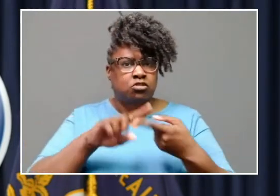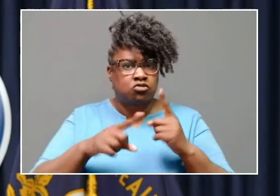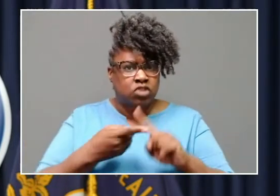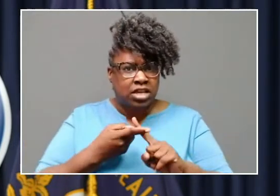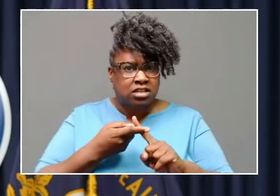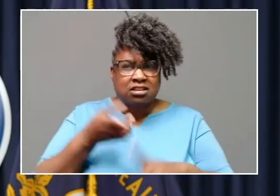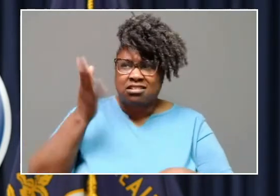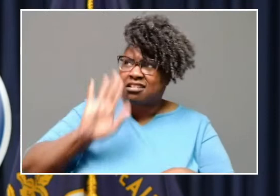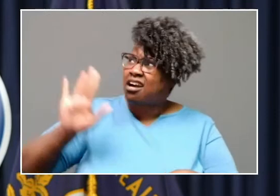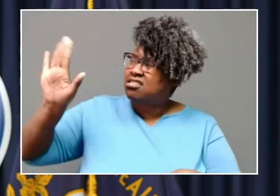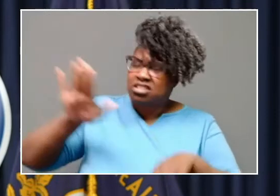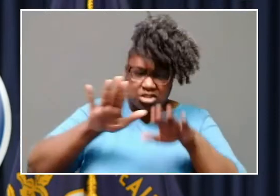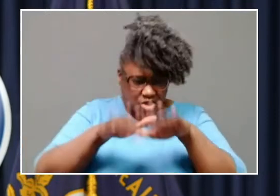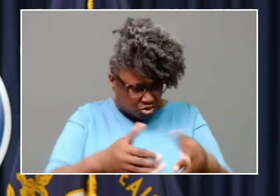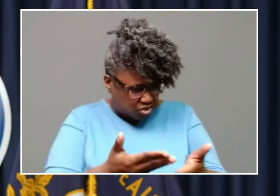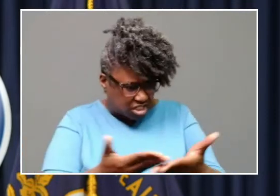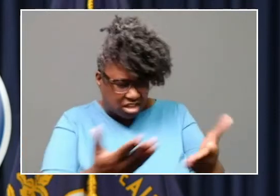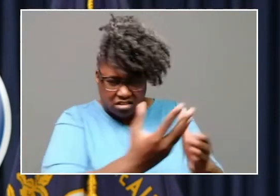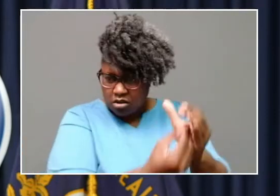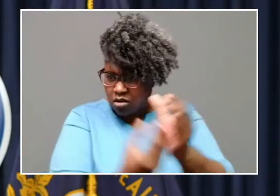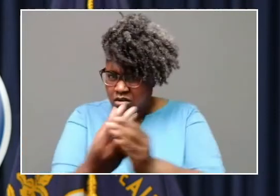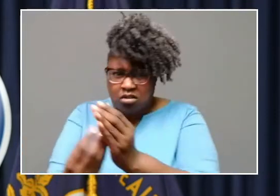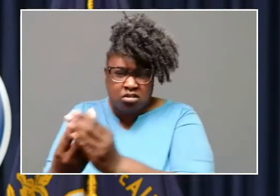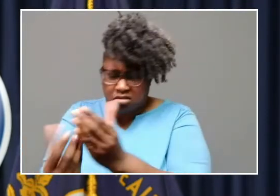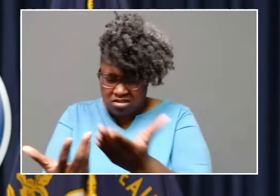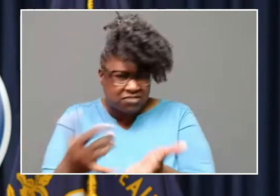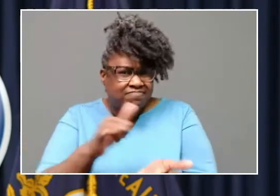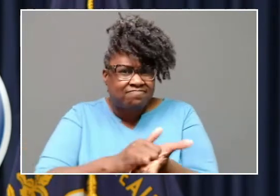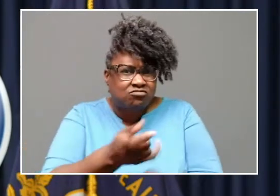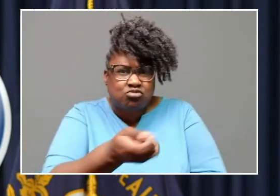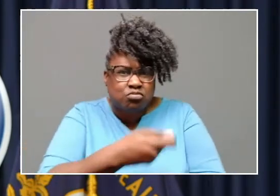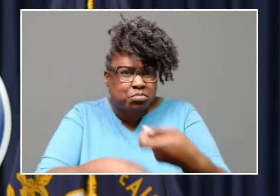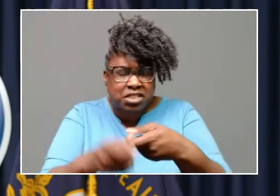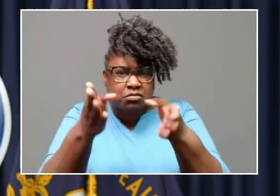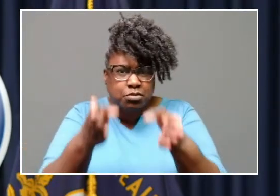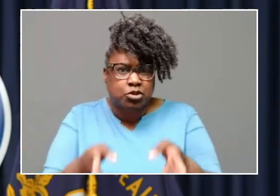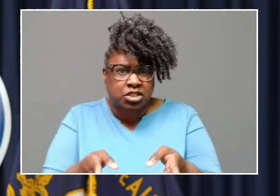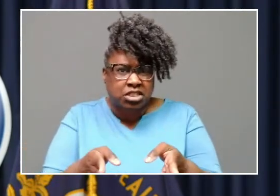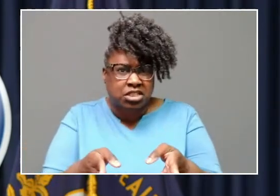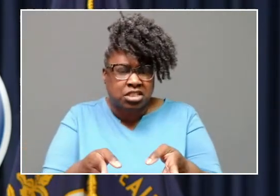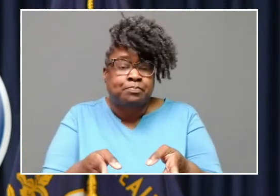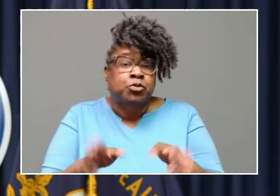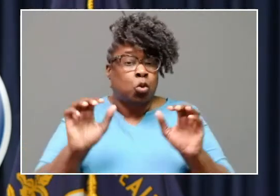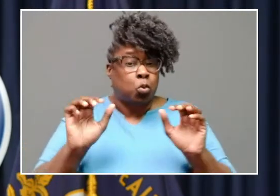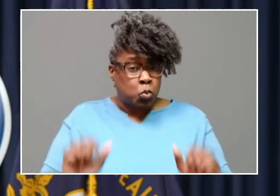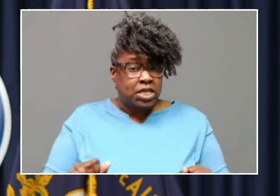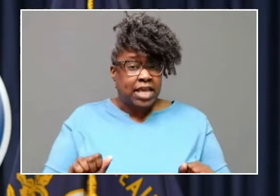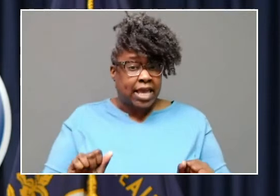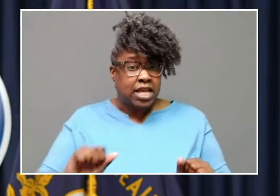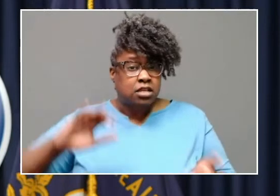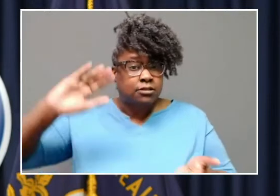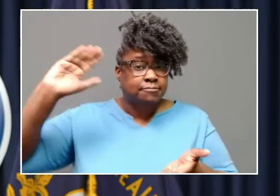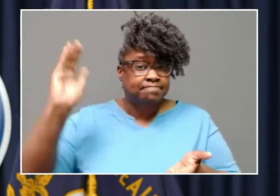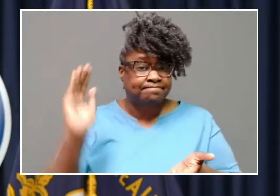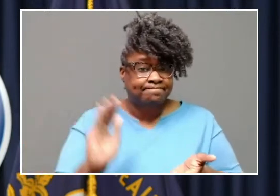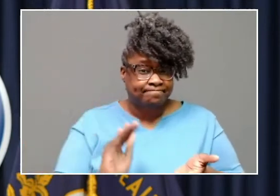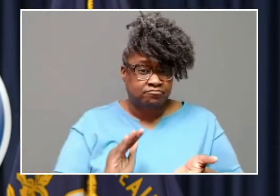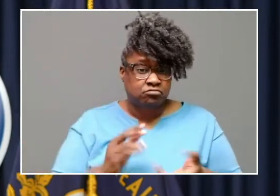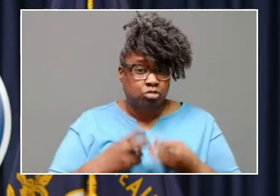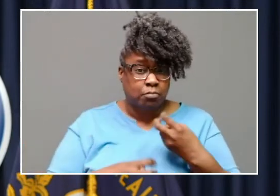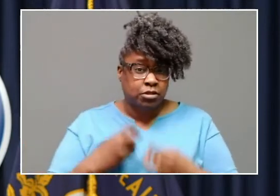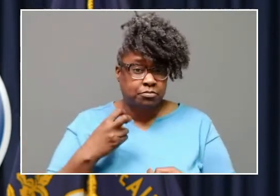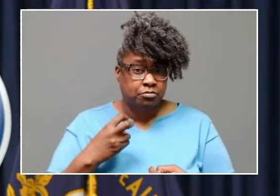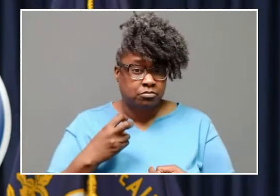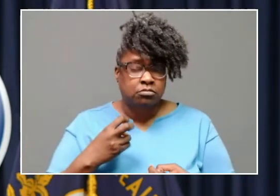irreplaceable. But we can do this. This is a crisis, an epidemic that arose in our lifetime. I'd like to think we